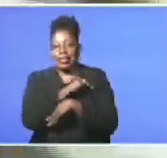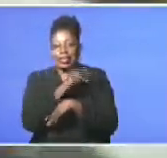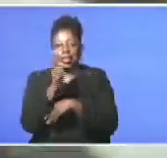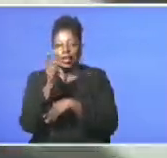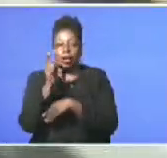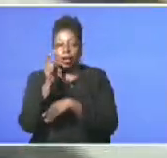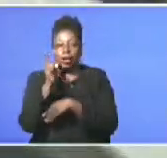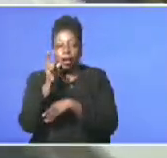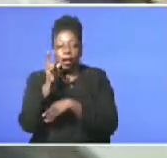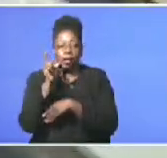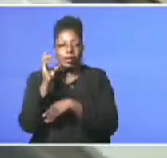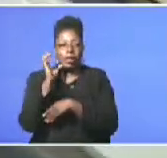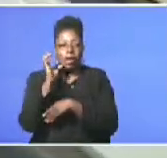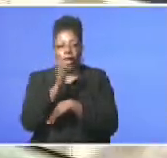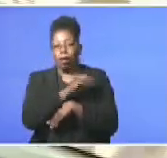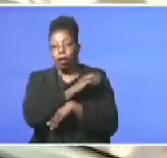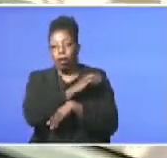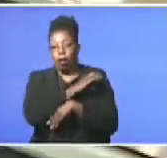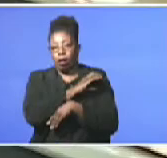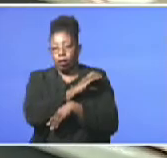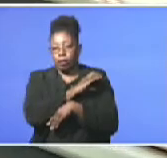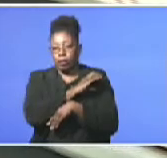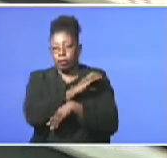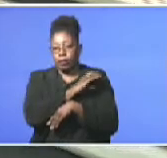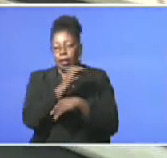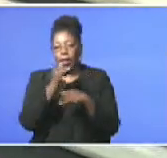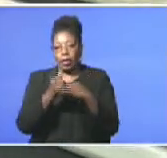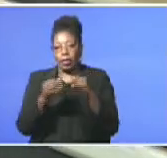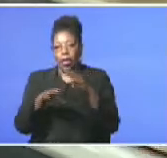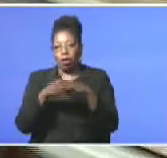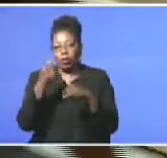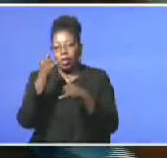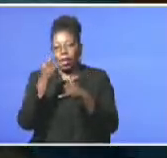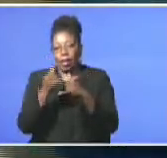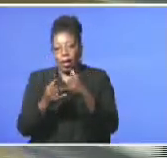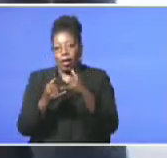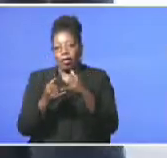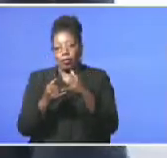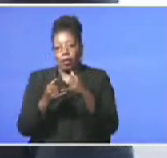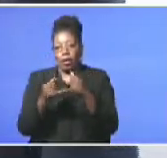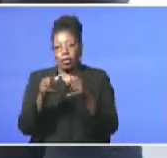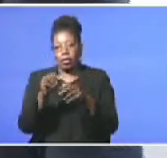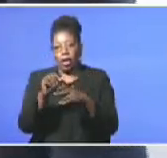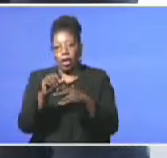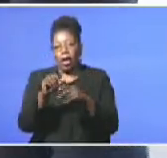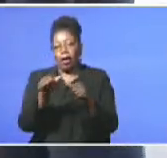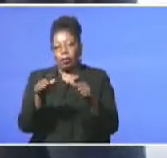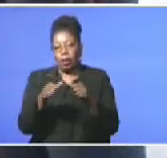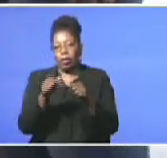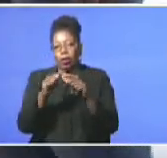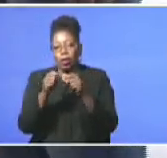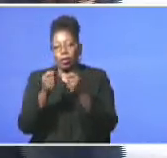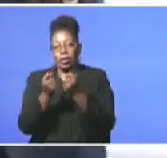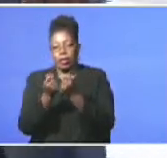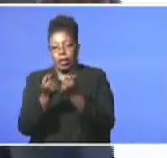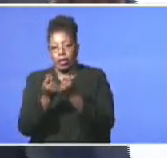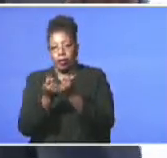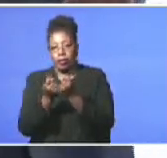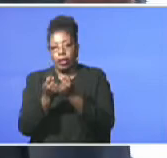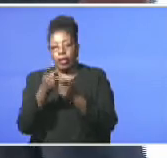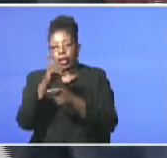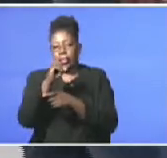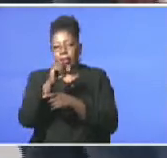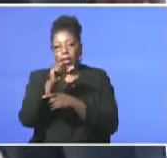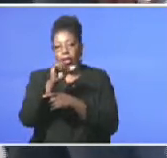Culmer, and Camille Burnside rounding out those last five spots. Some new rules being implemented for Davis Cup